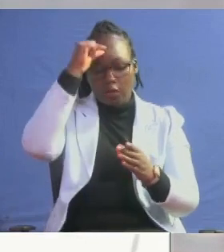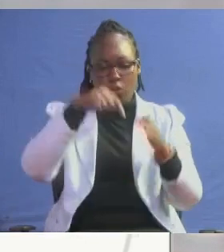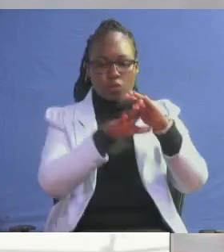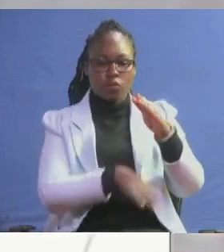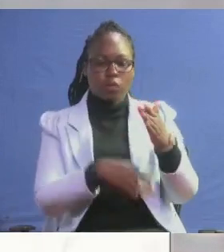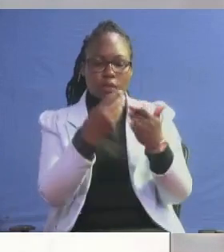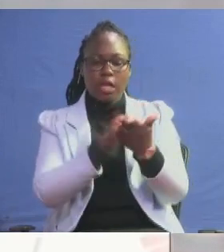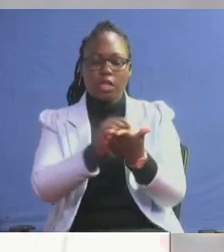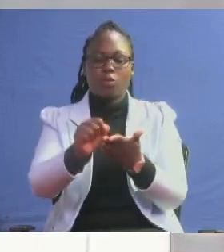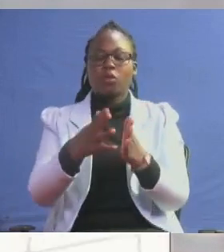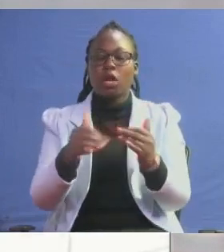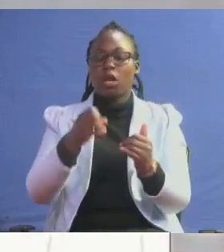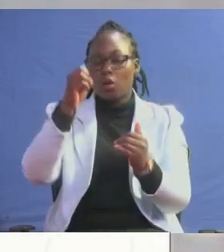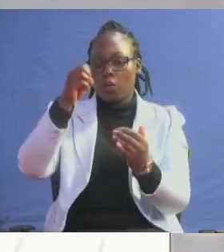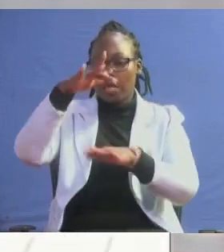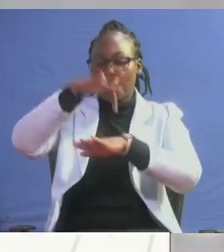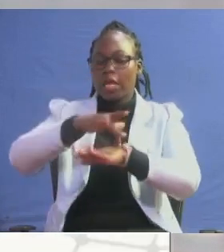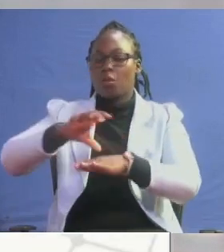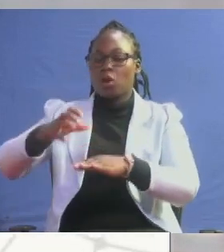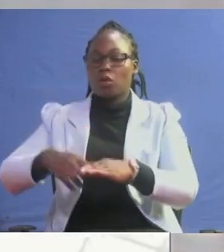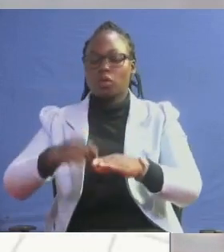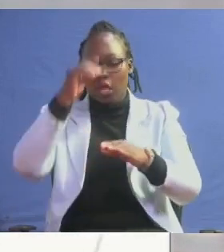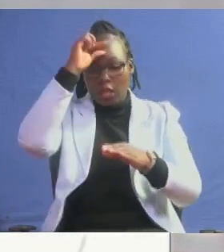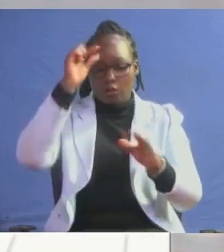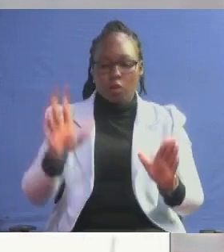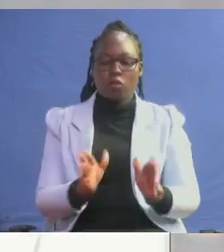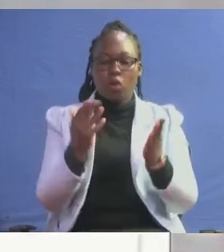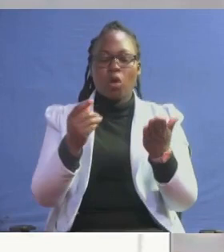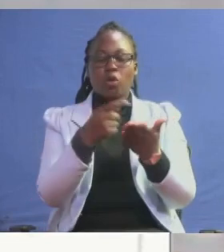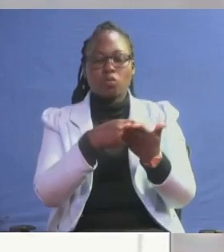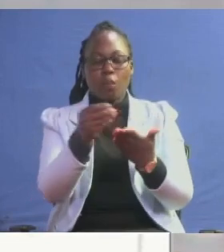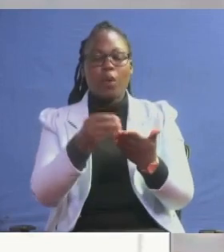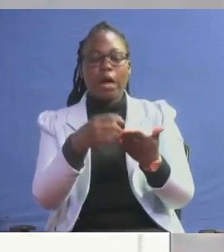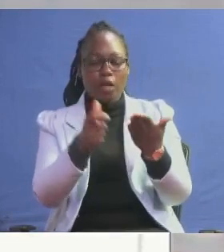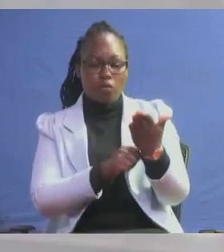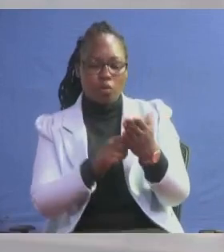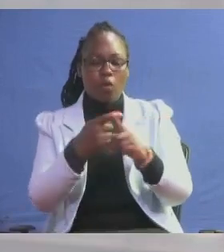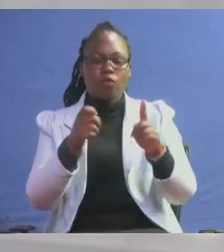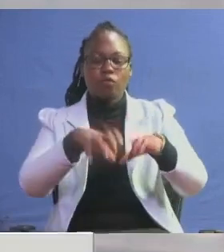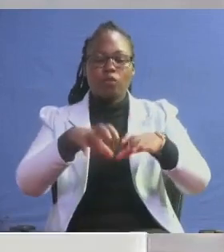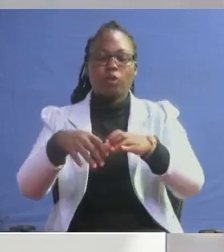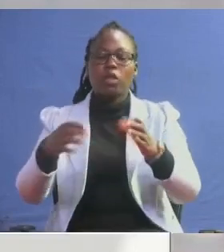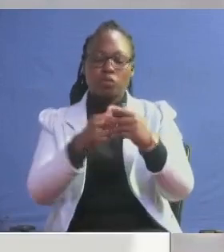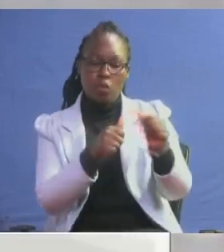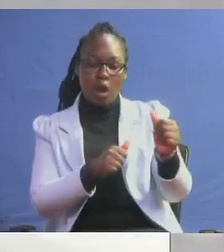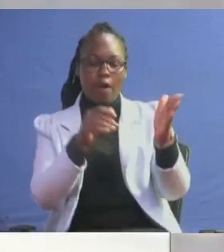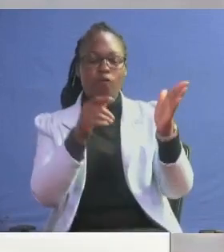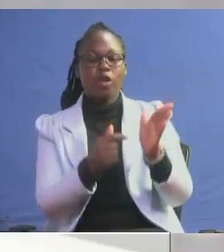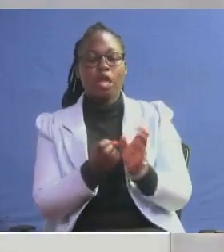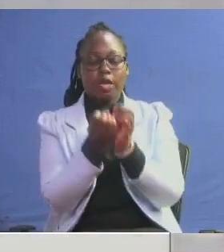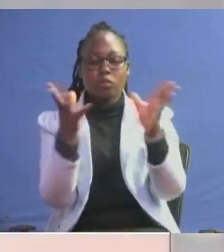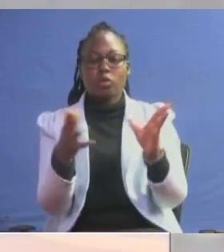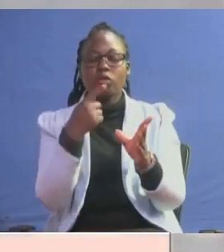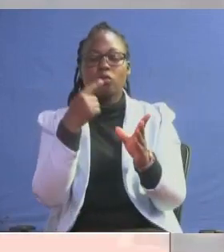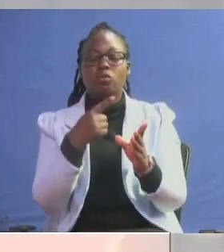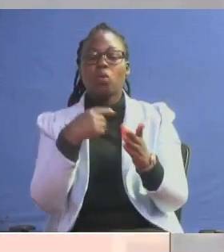the government has been urged to buy maize from farmers to avoid exposing them to brokers who buy the cereals at